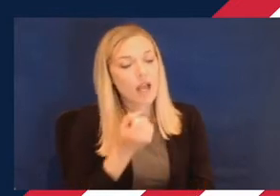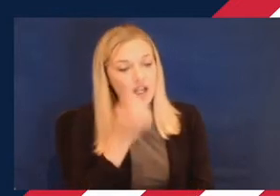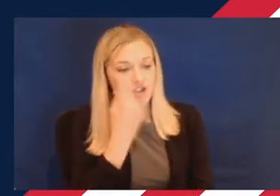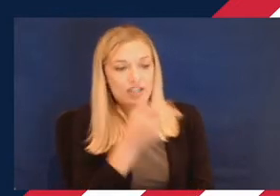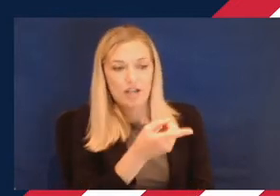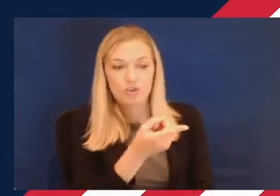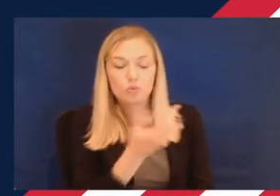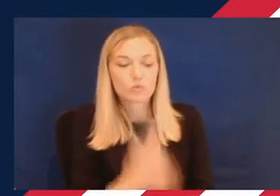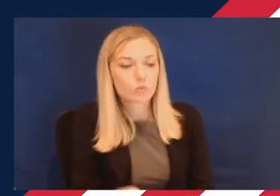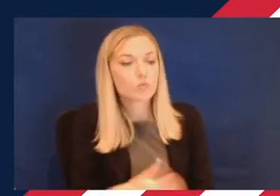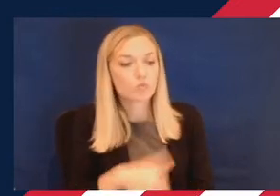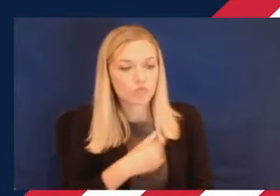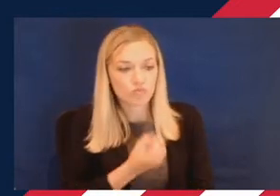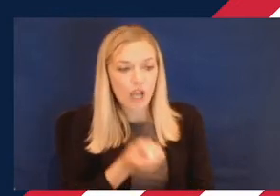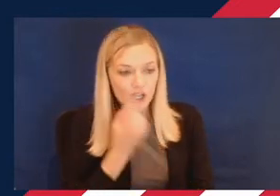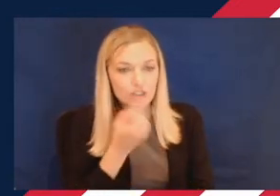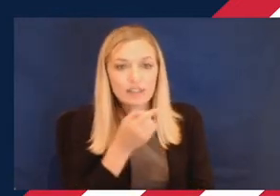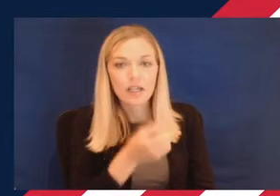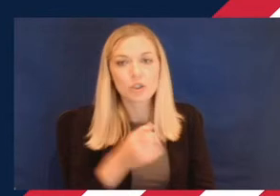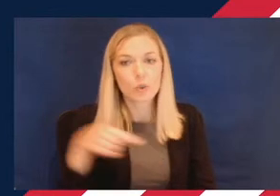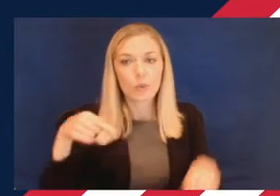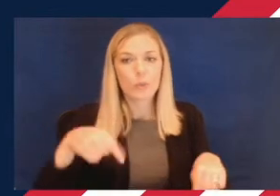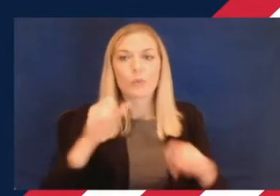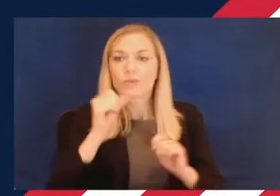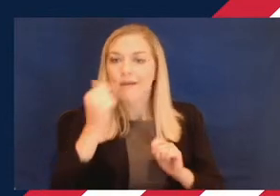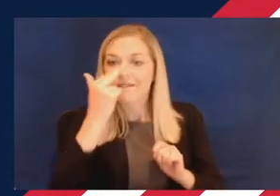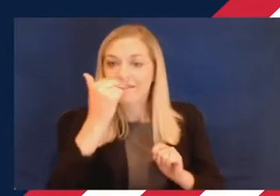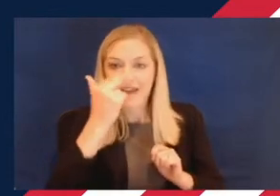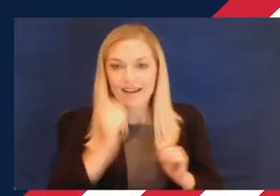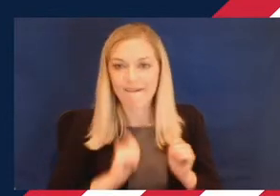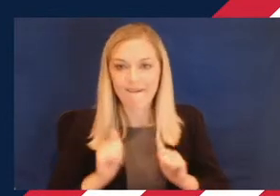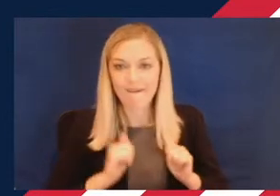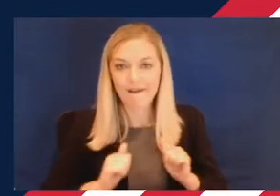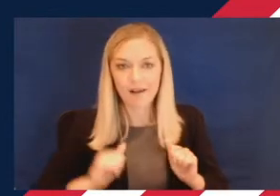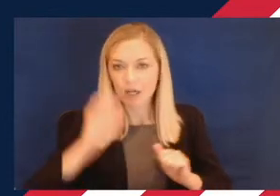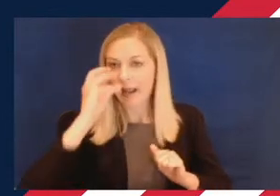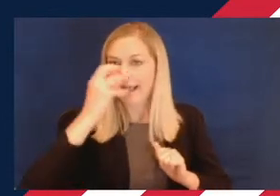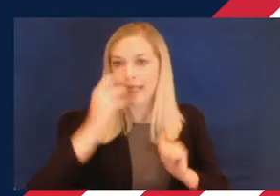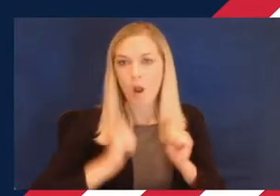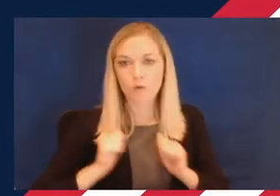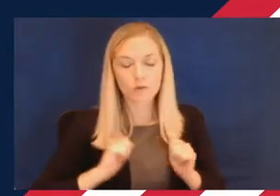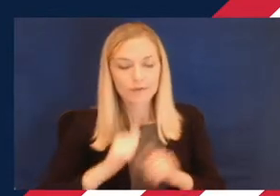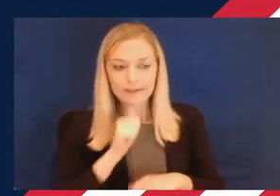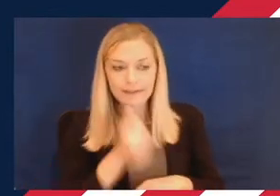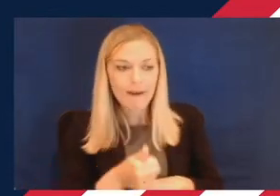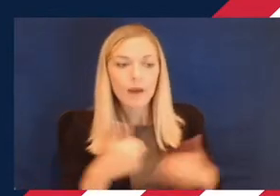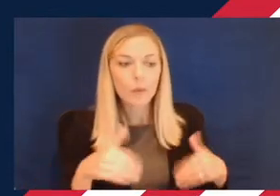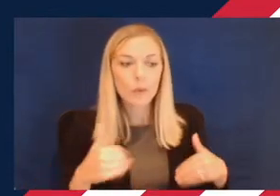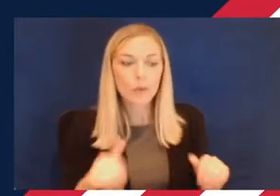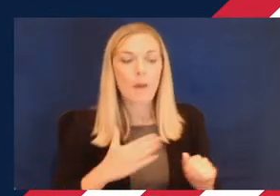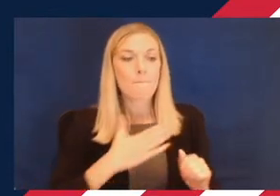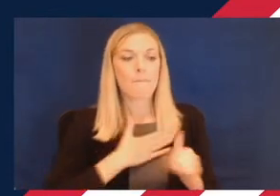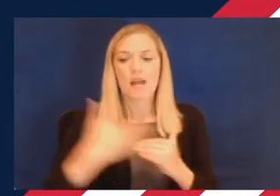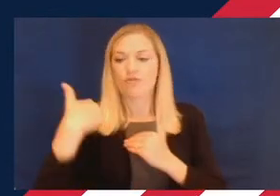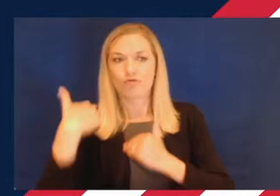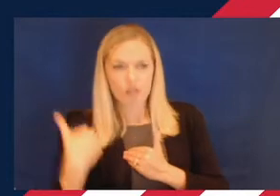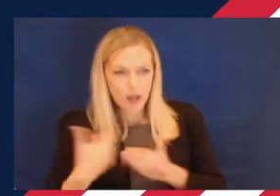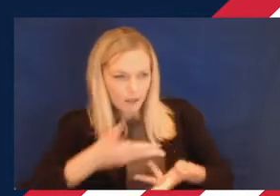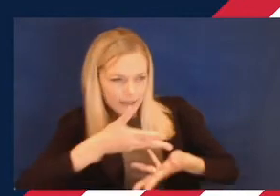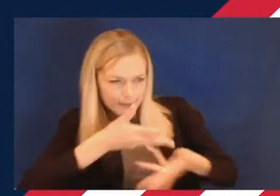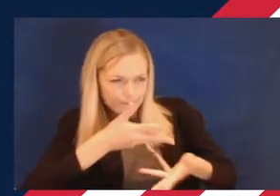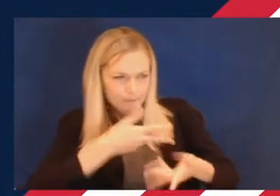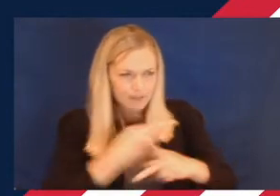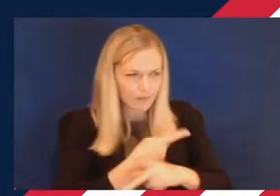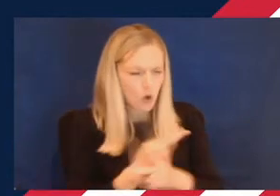a funny act at all. Our job is to find out what you think we need to do to keep